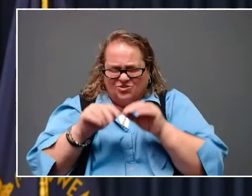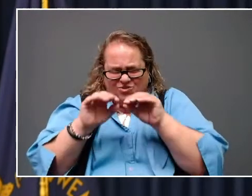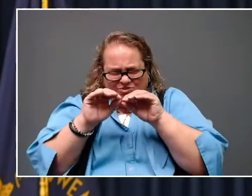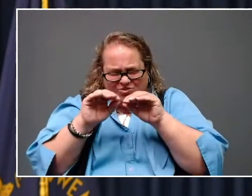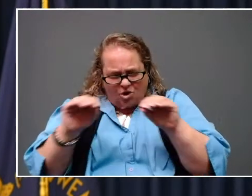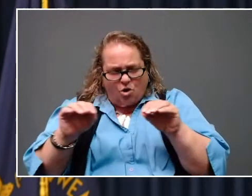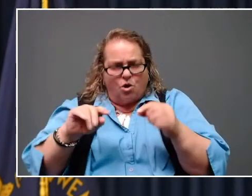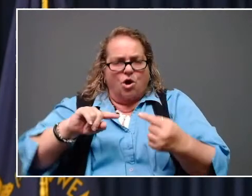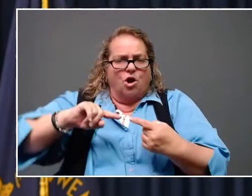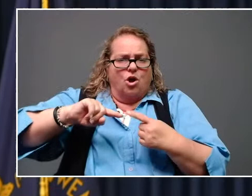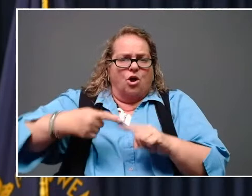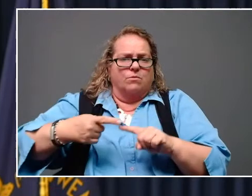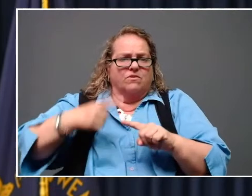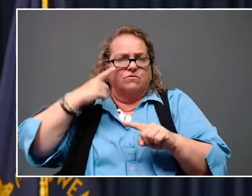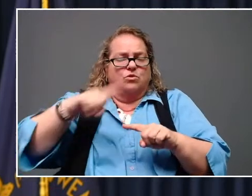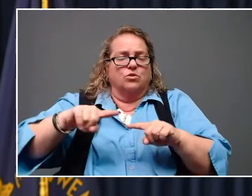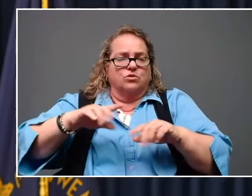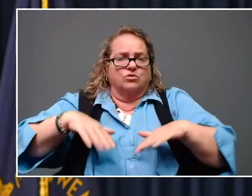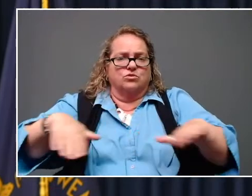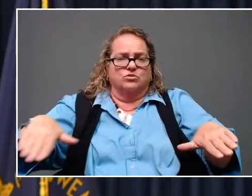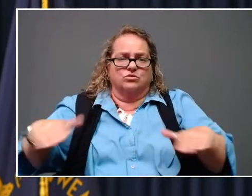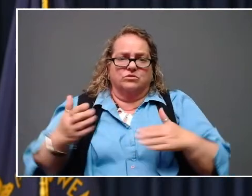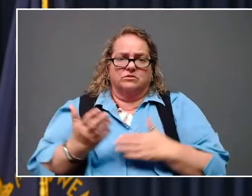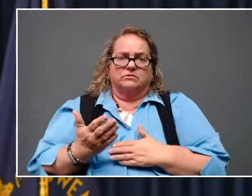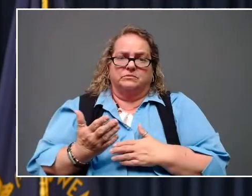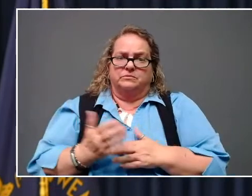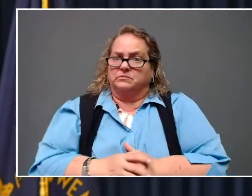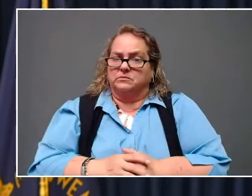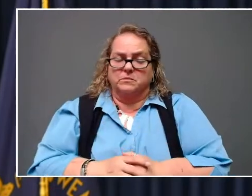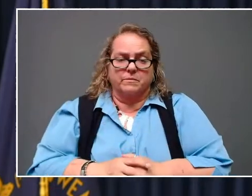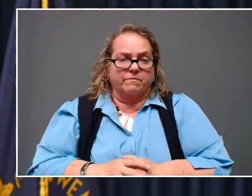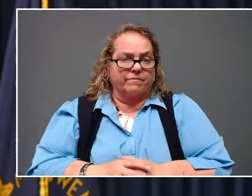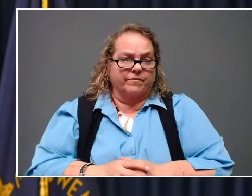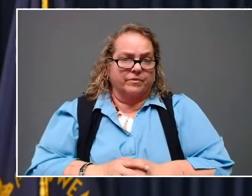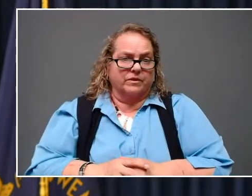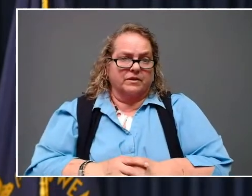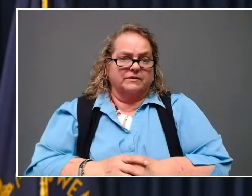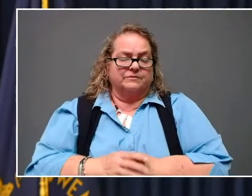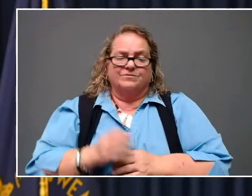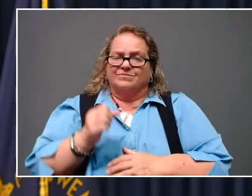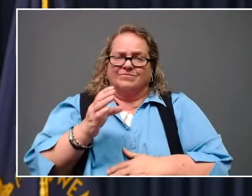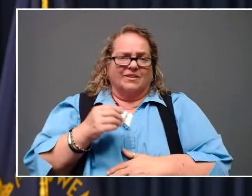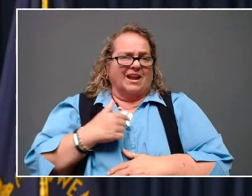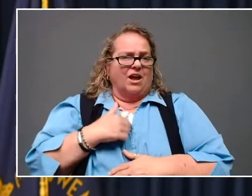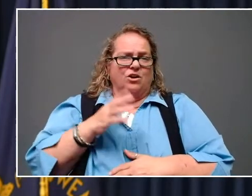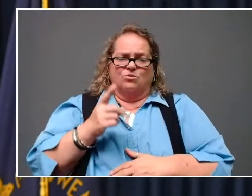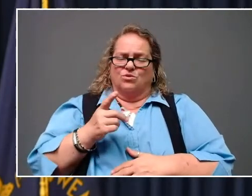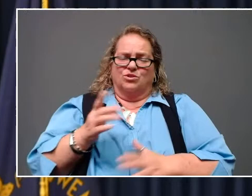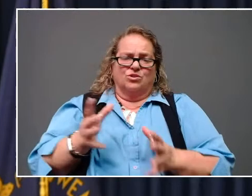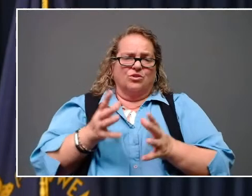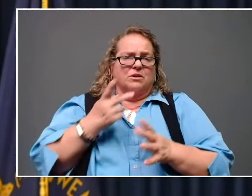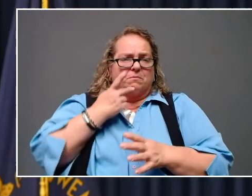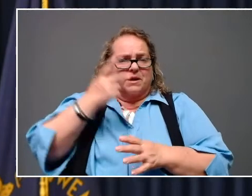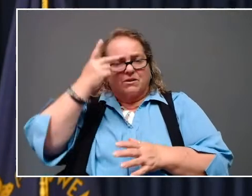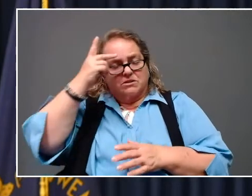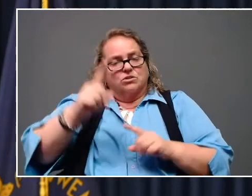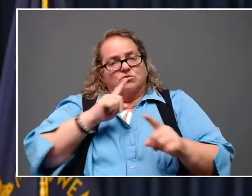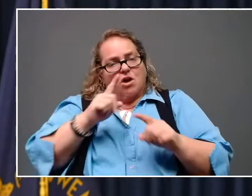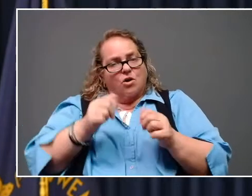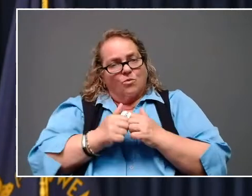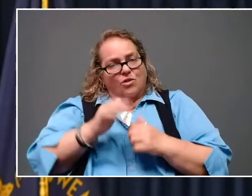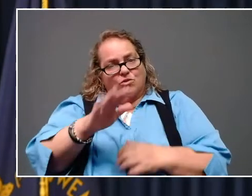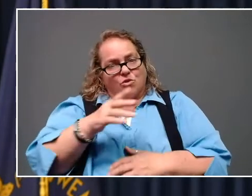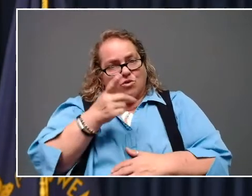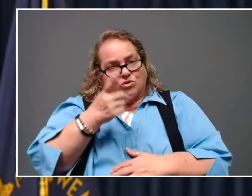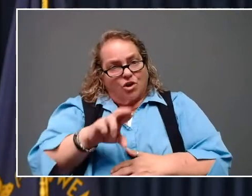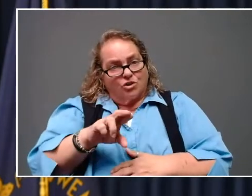harm for the two mRNA vaccines that are currently being used. And so I would still encourage parents to talk with your pediatrician.